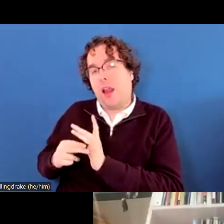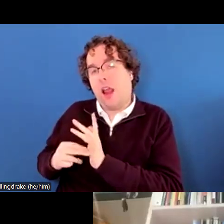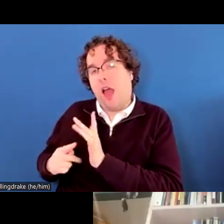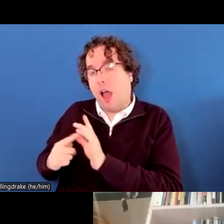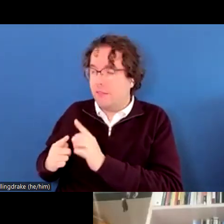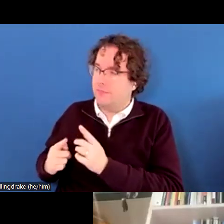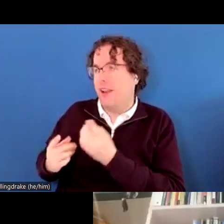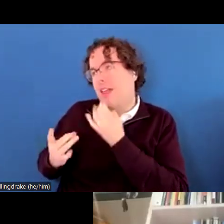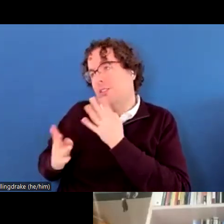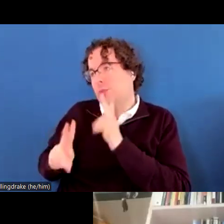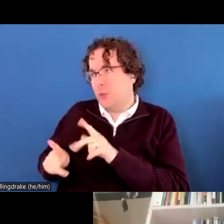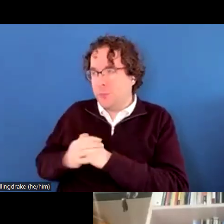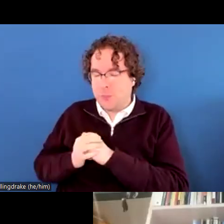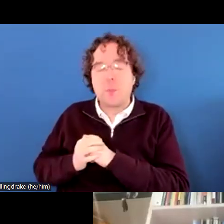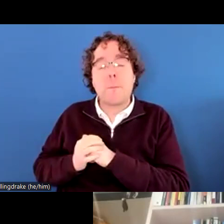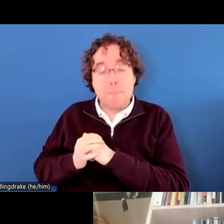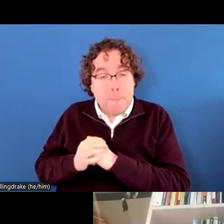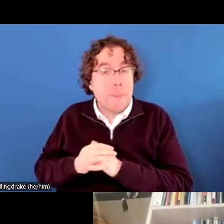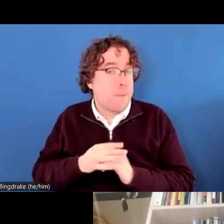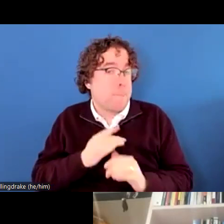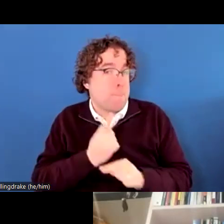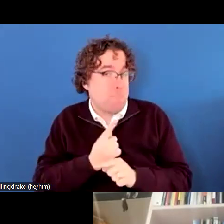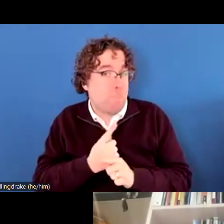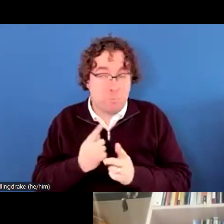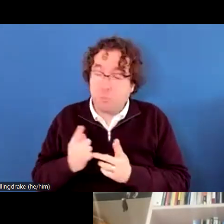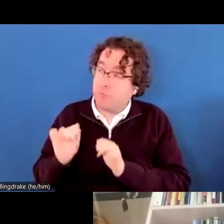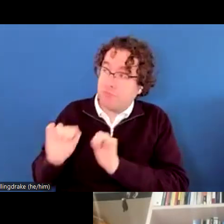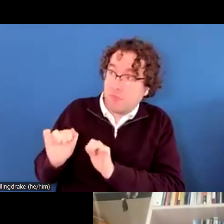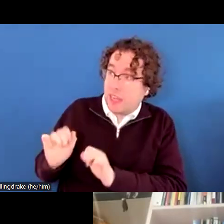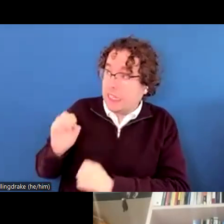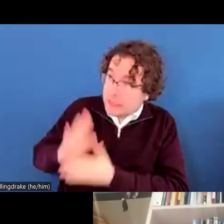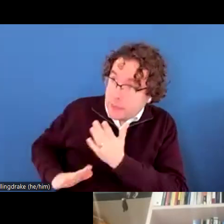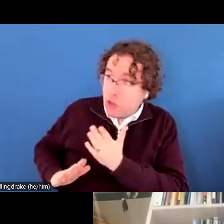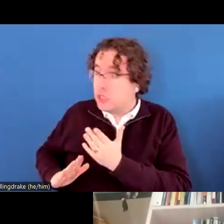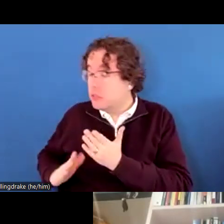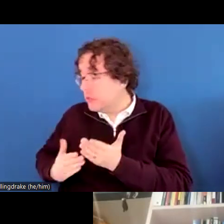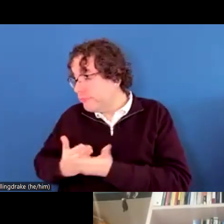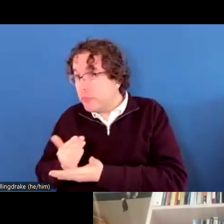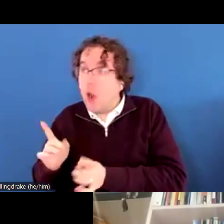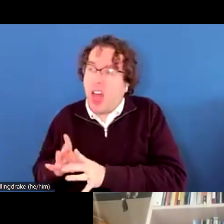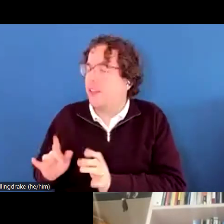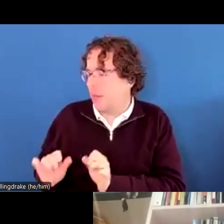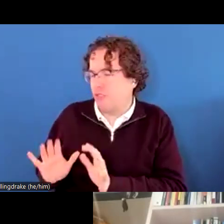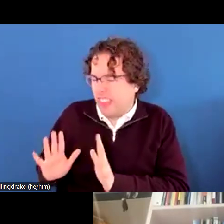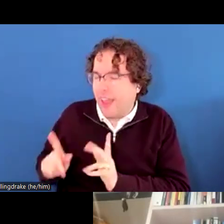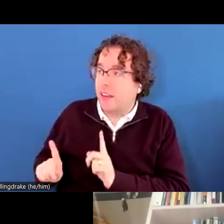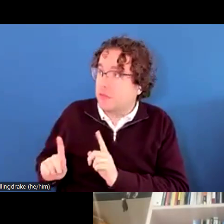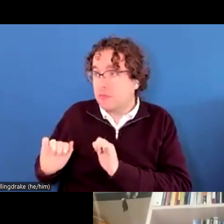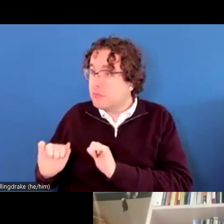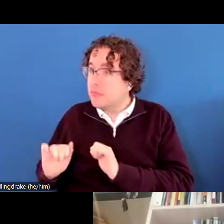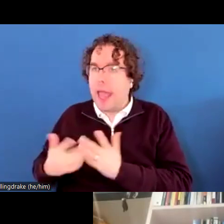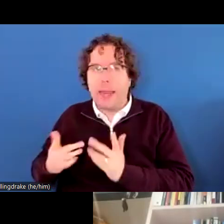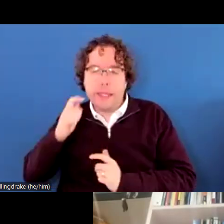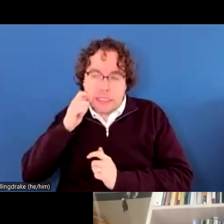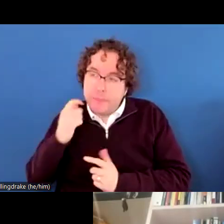us. Just to speak briefly about your fellowship experience and anything really the impact for you or any top tips that